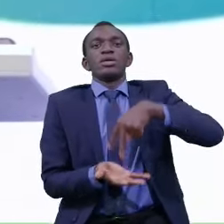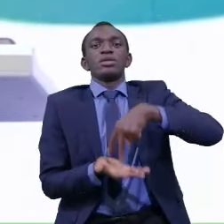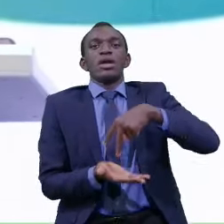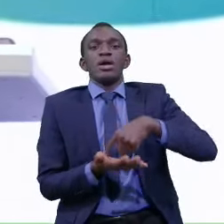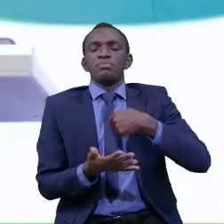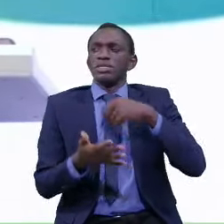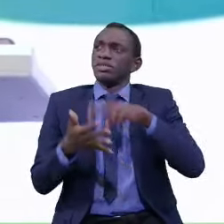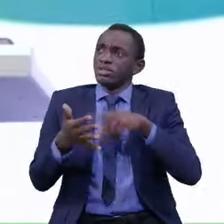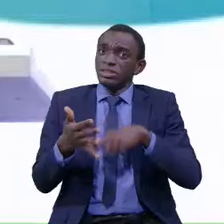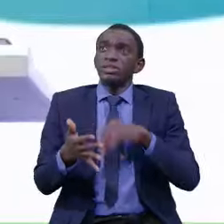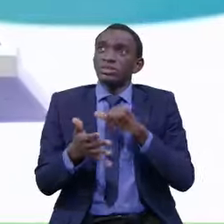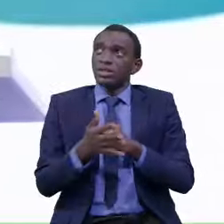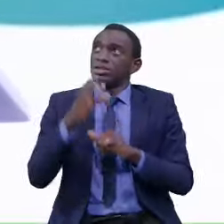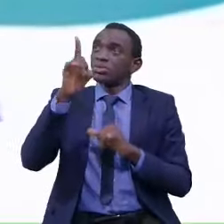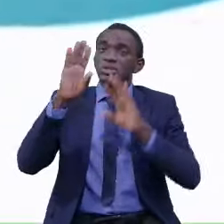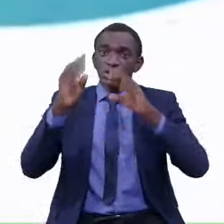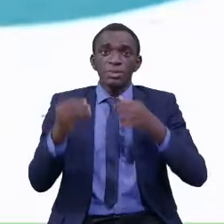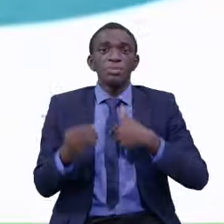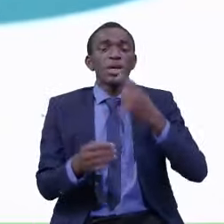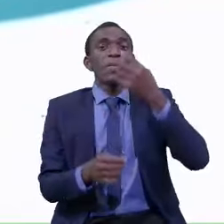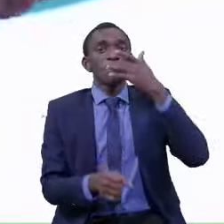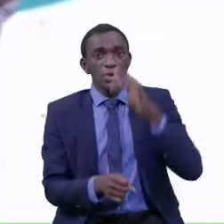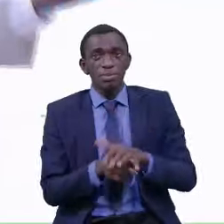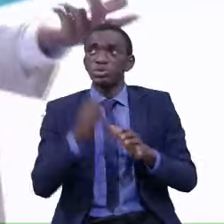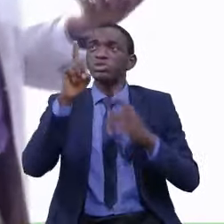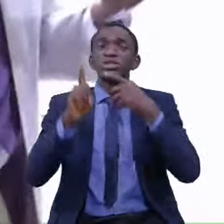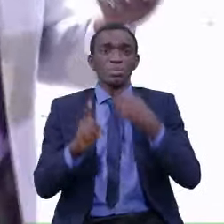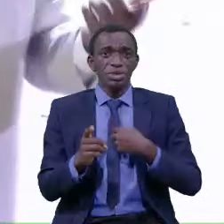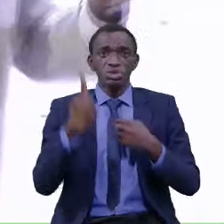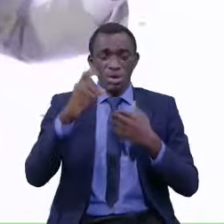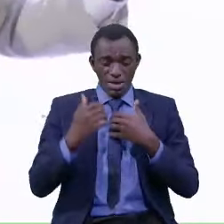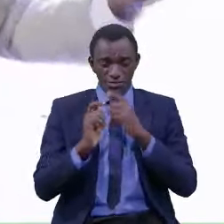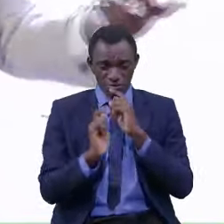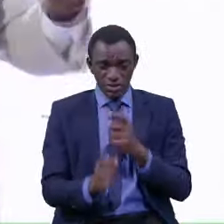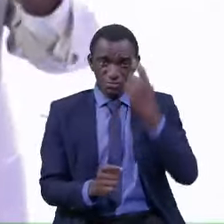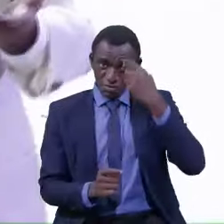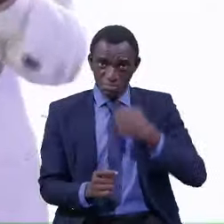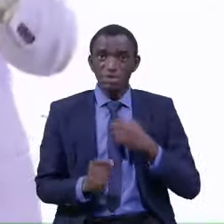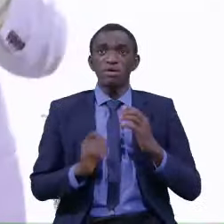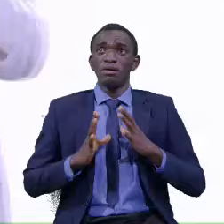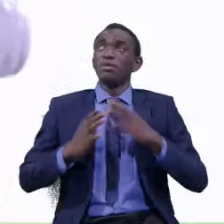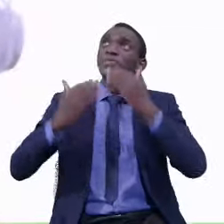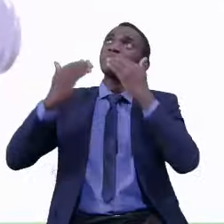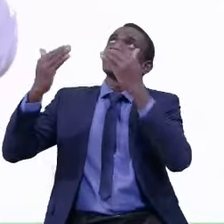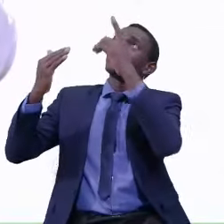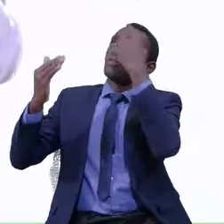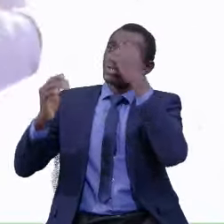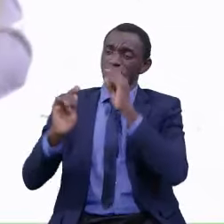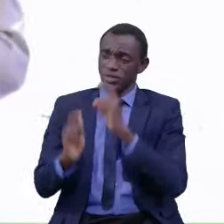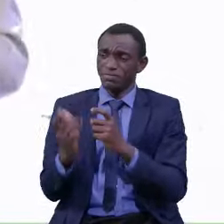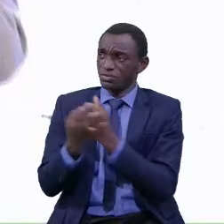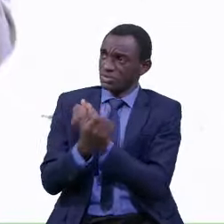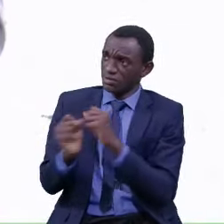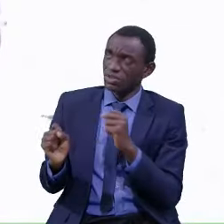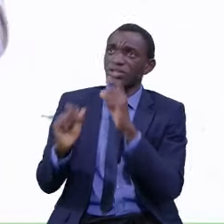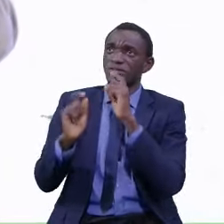me a promise. And you said you have gift for me. Thank you for the gift of salvation, for the gift of sanctification, for